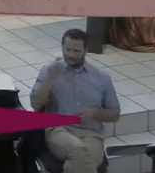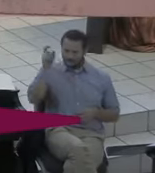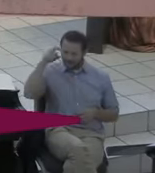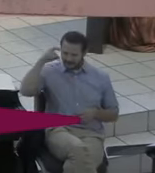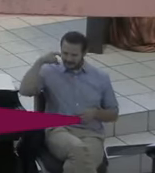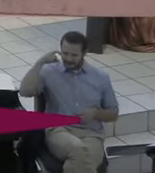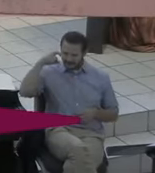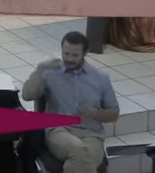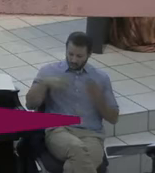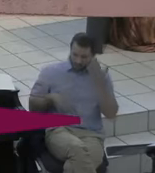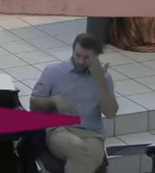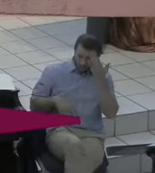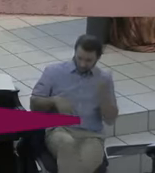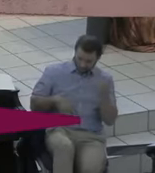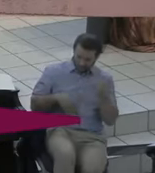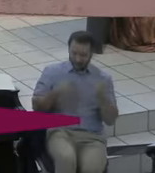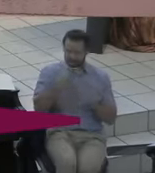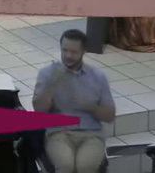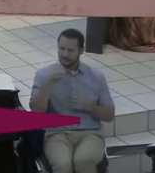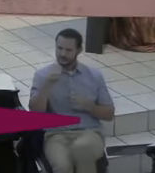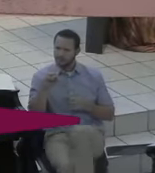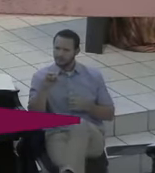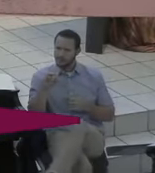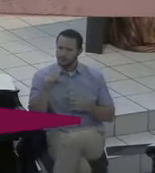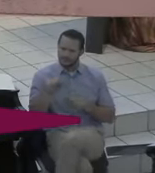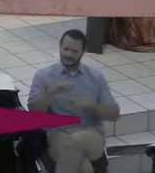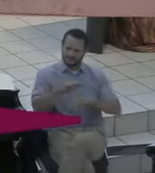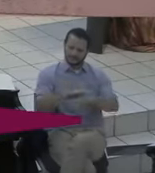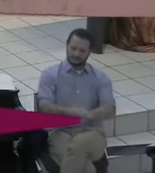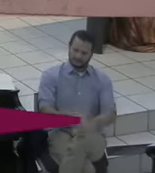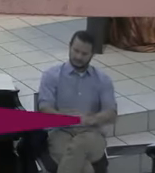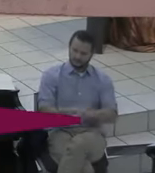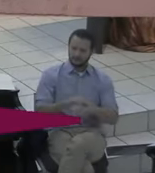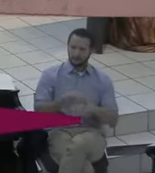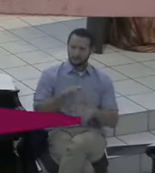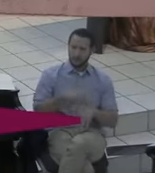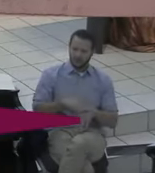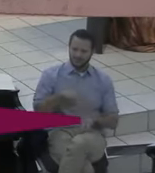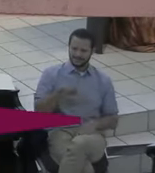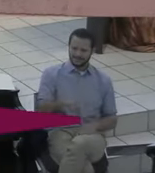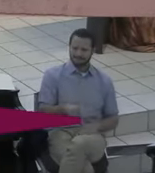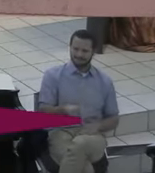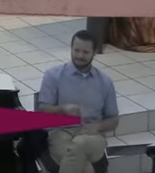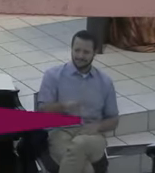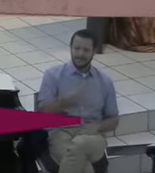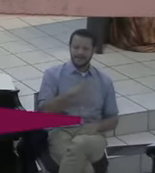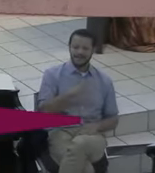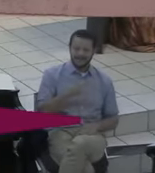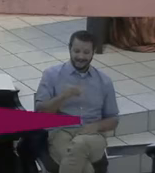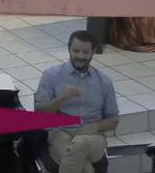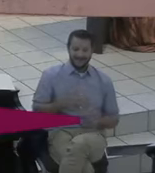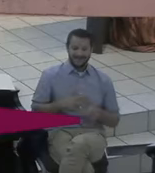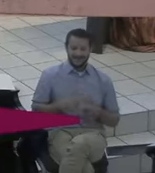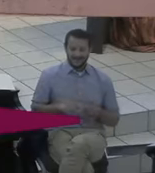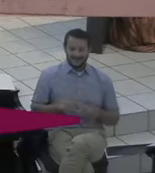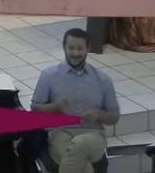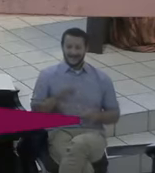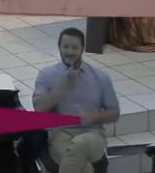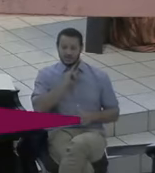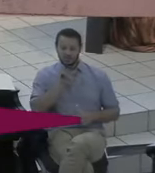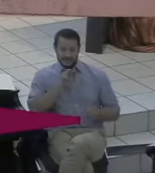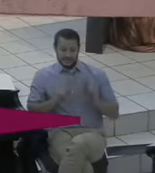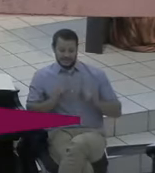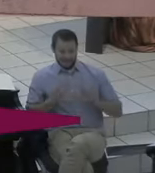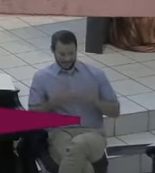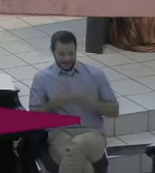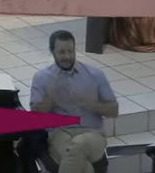Why? Because Moses had laid his hands on him. And then in turn, the Israelites listened to